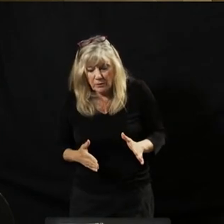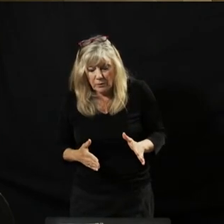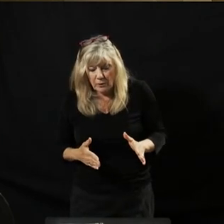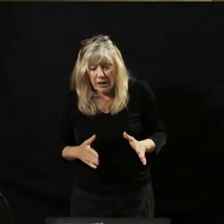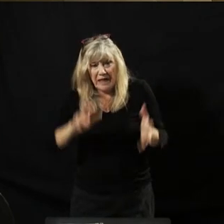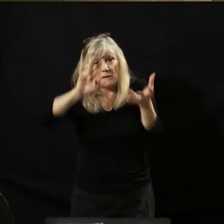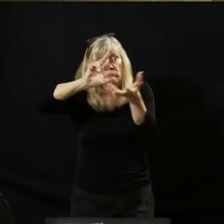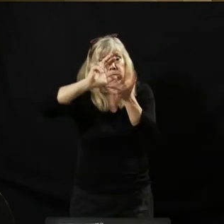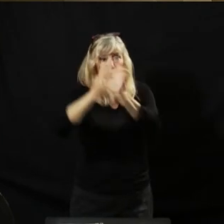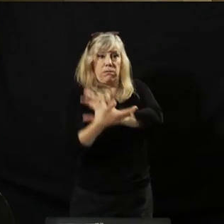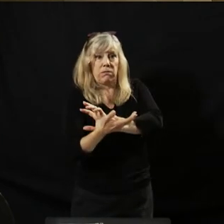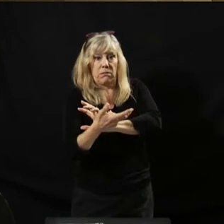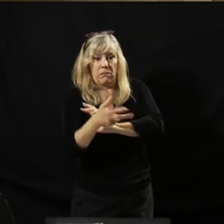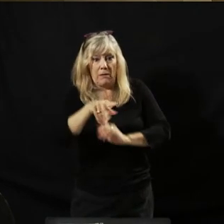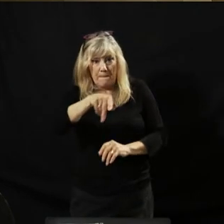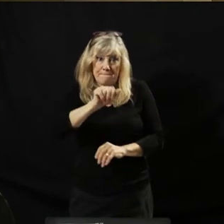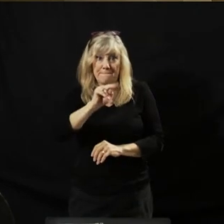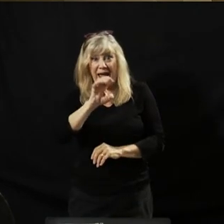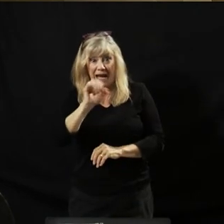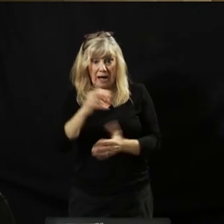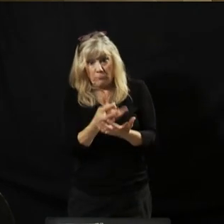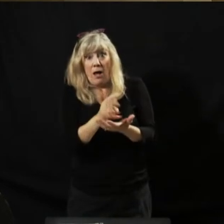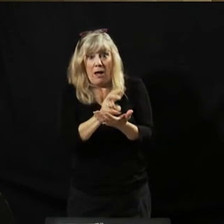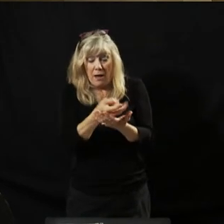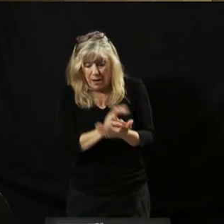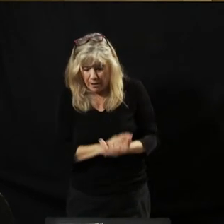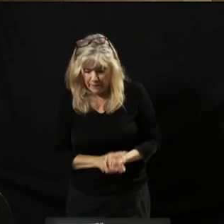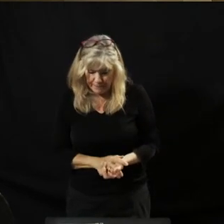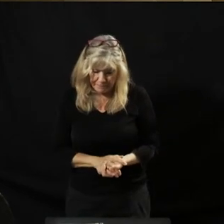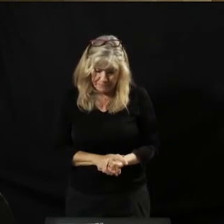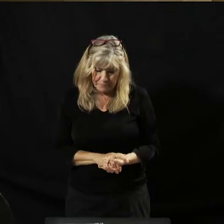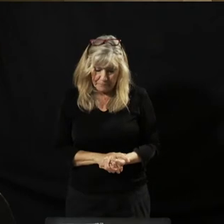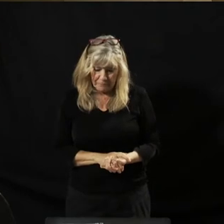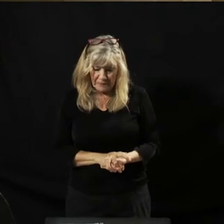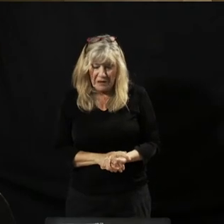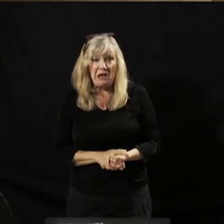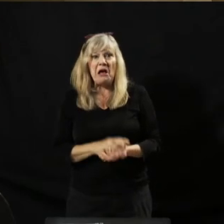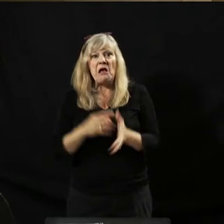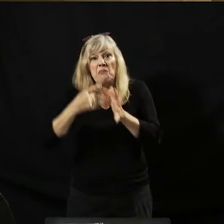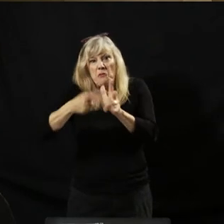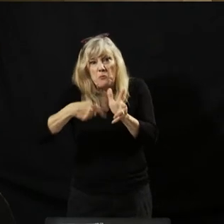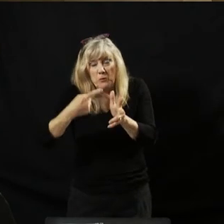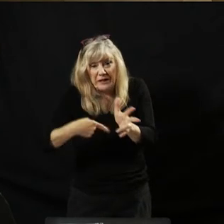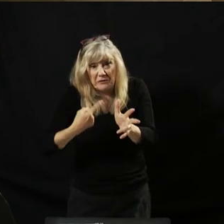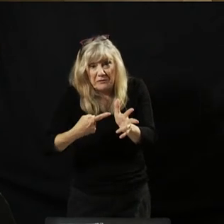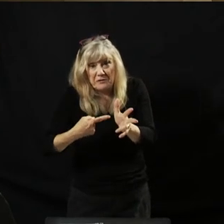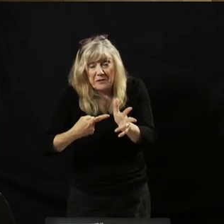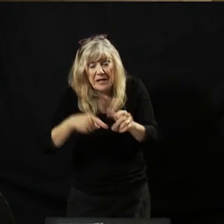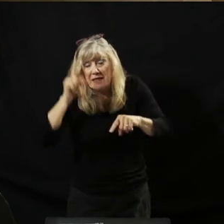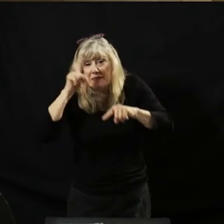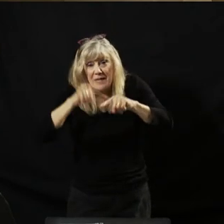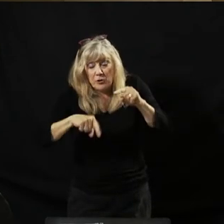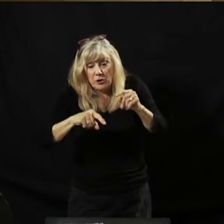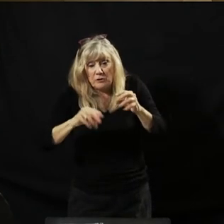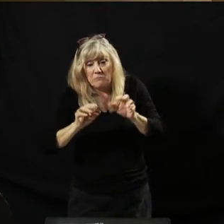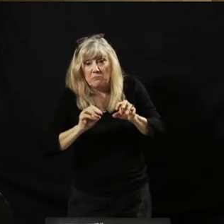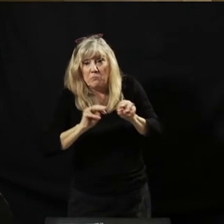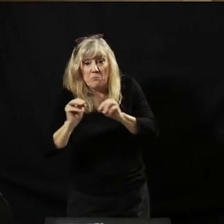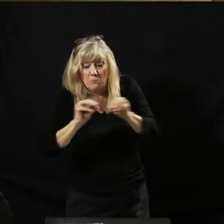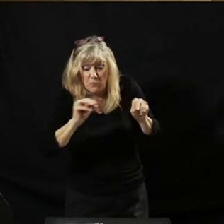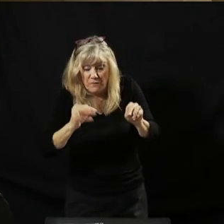it in a panic. And he so clogged their chariot wheels that they could hardly